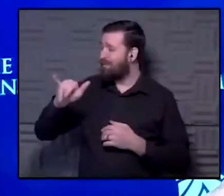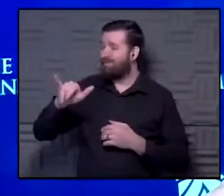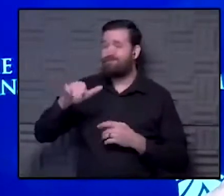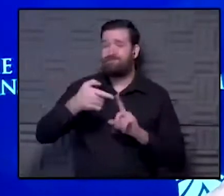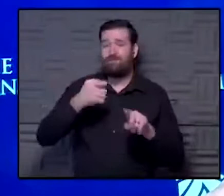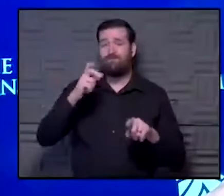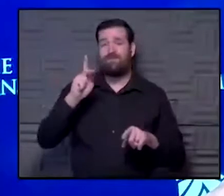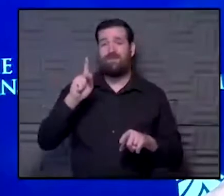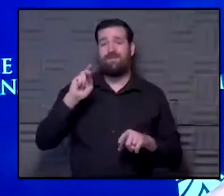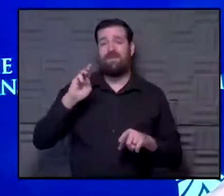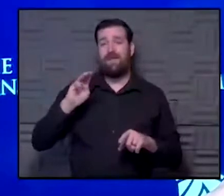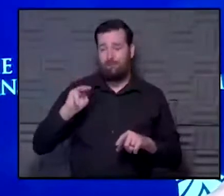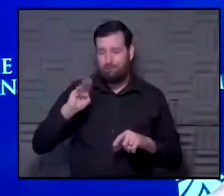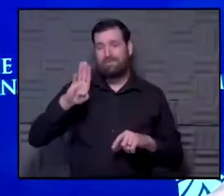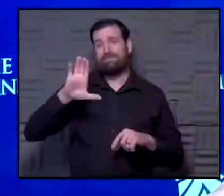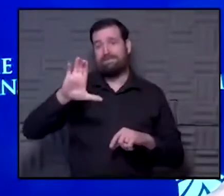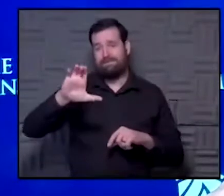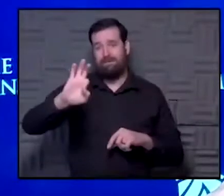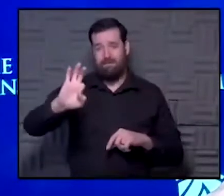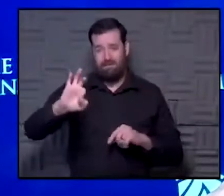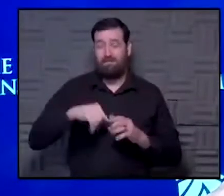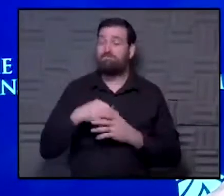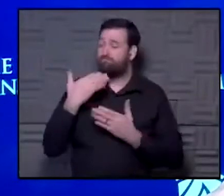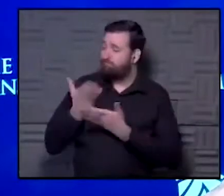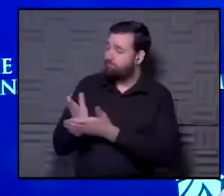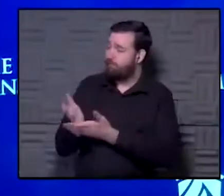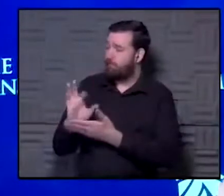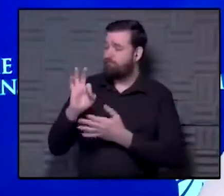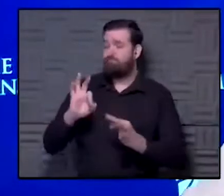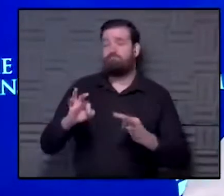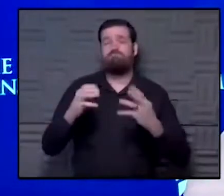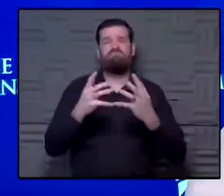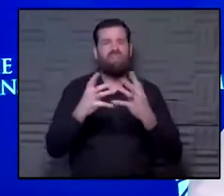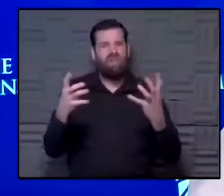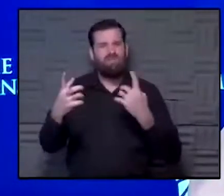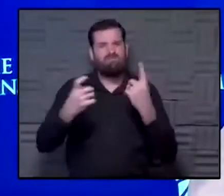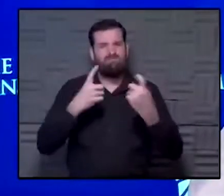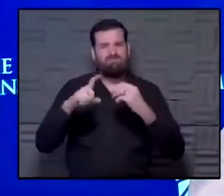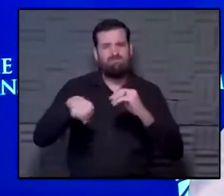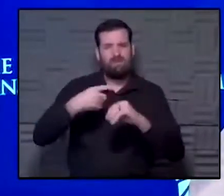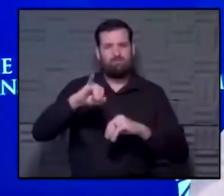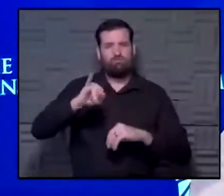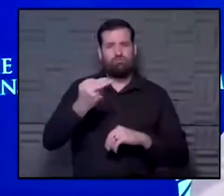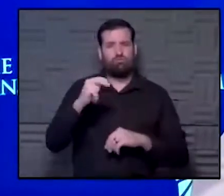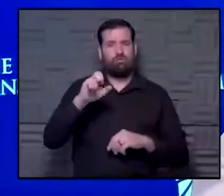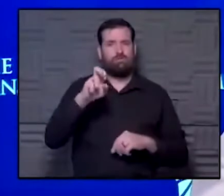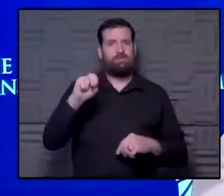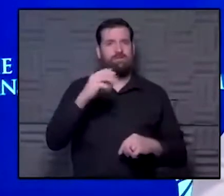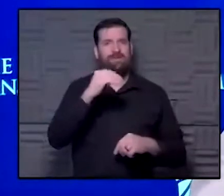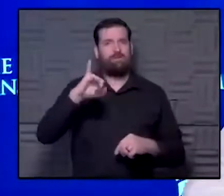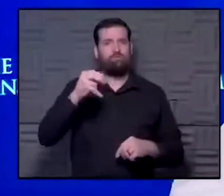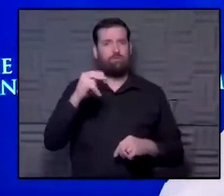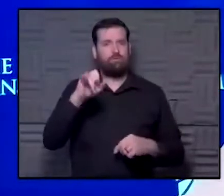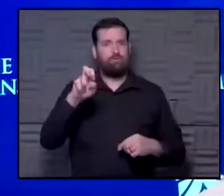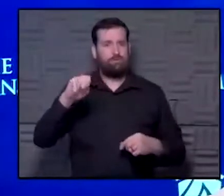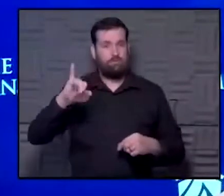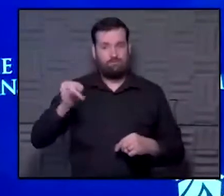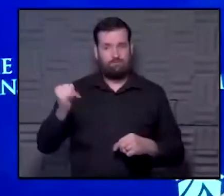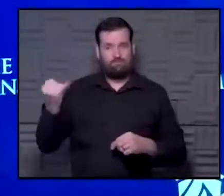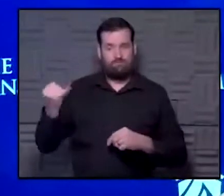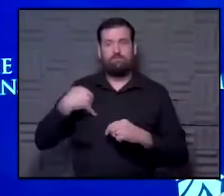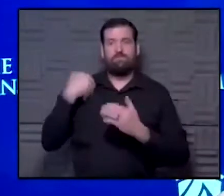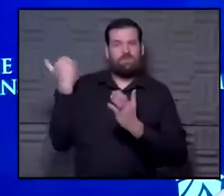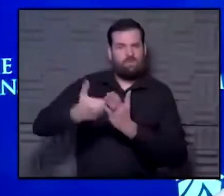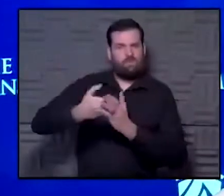9 News. Hey, how are you? Morning. I'm doing all right. I get a lot of questions about the Johnson & Johnson vaccine. So with it getting close to emergency